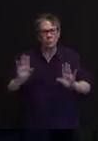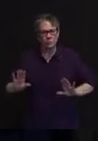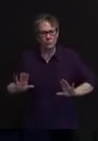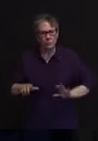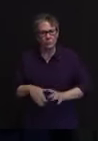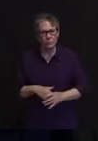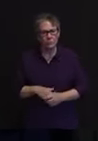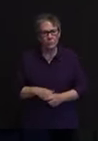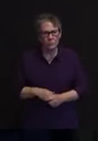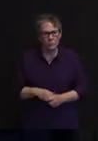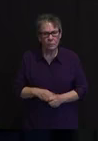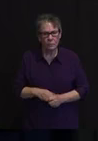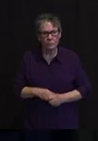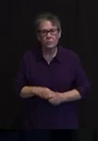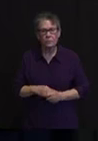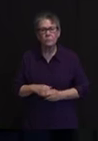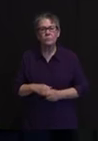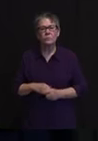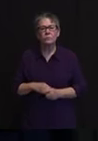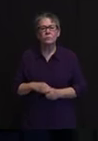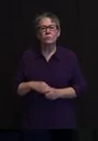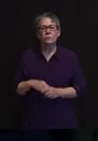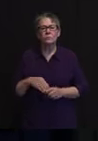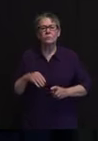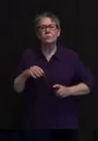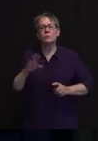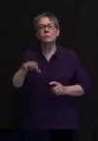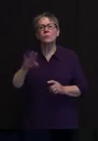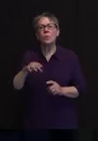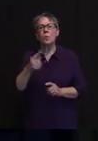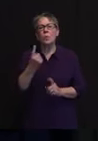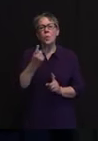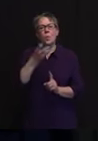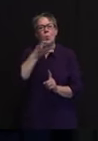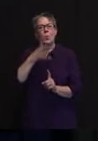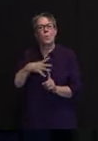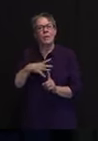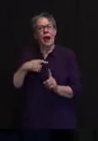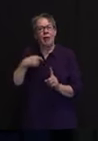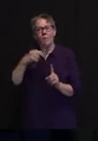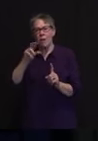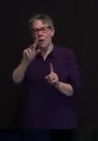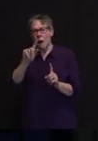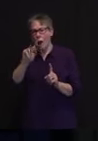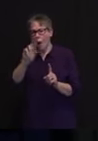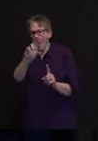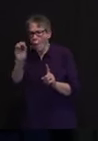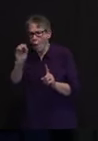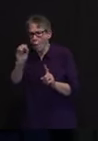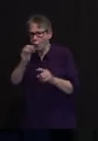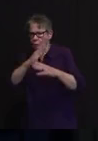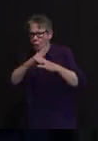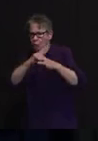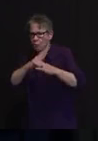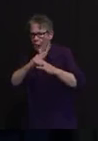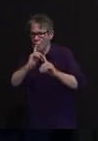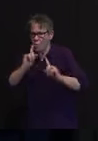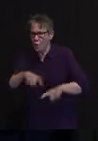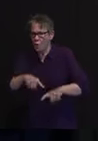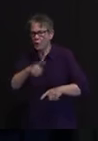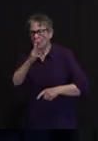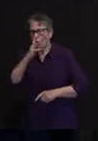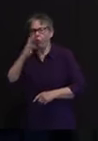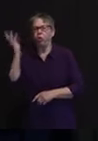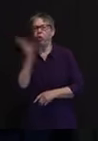violation. In Patterson, a subject was cited for having a non-essential business open. And in Camden, a woman who